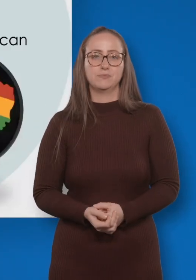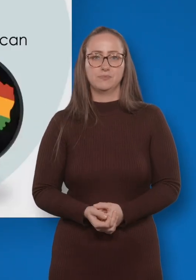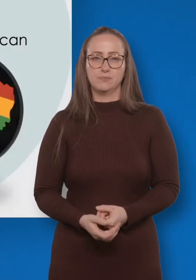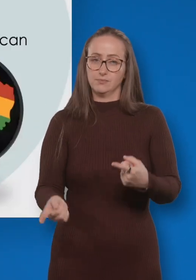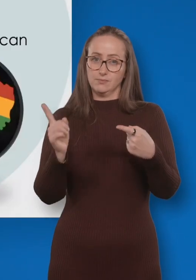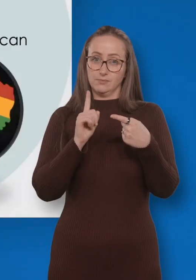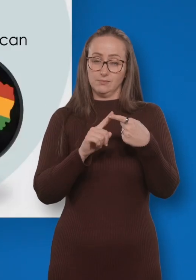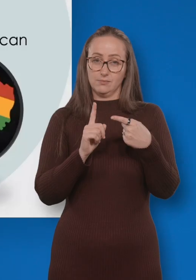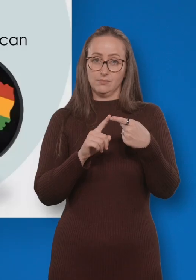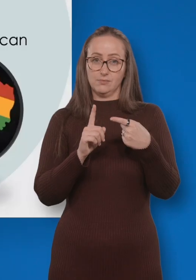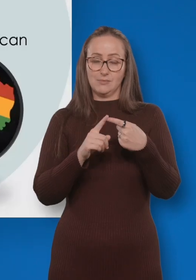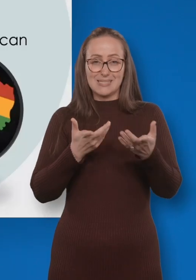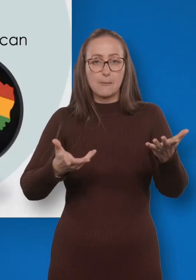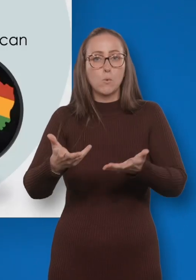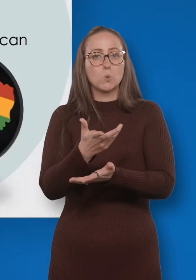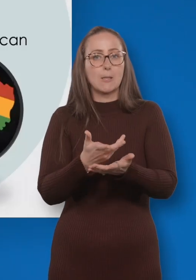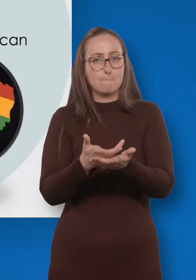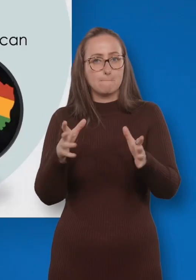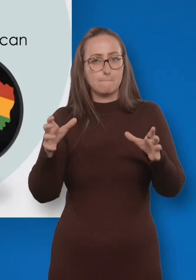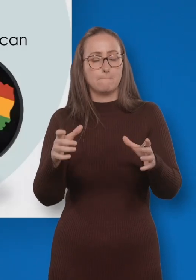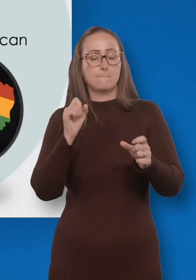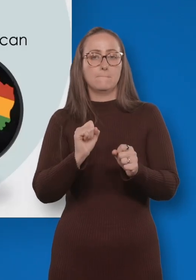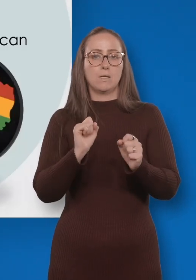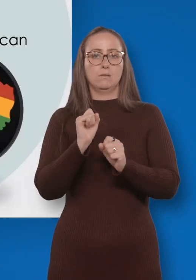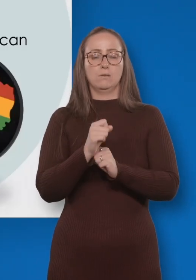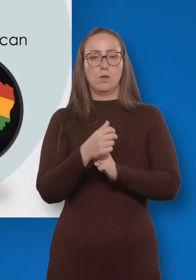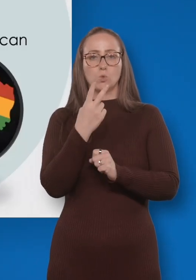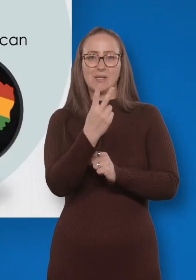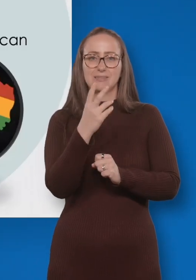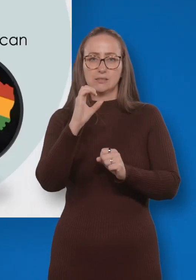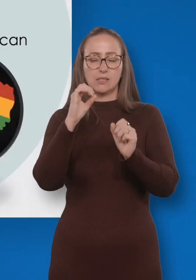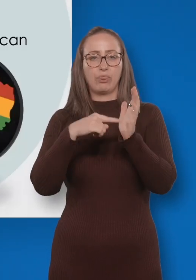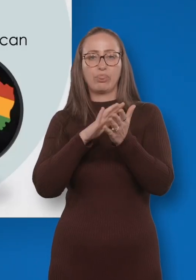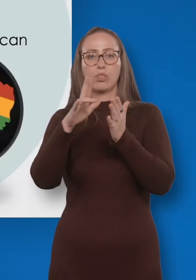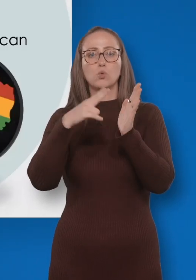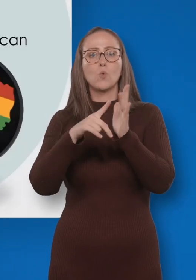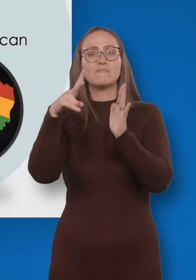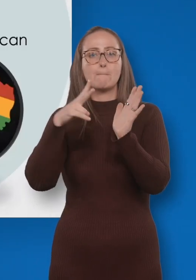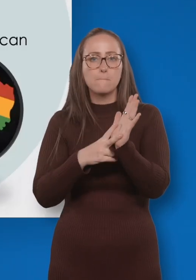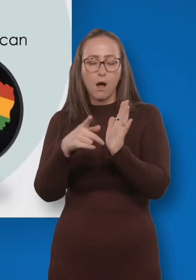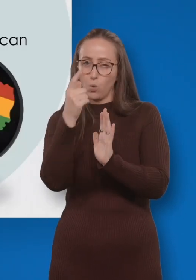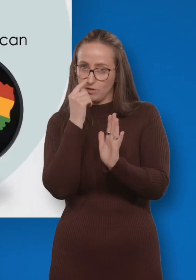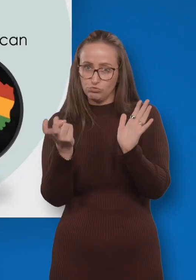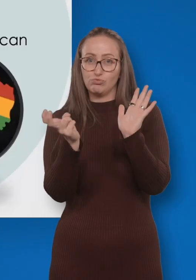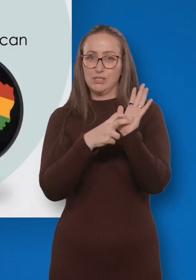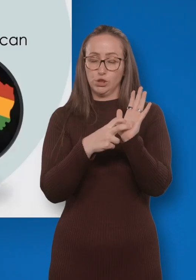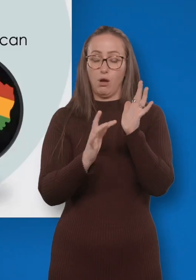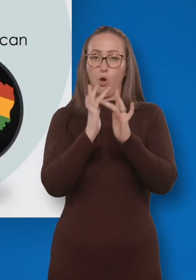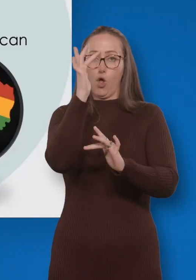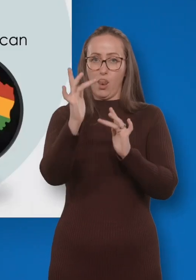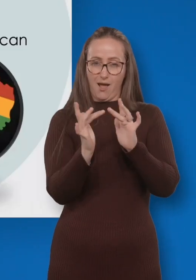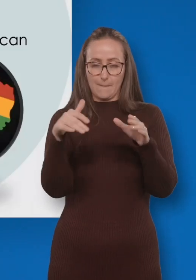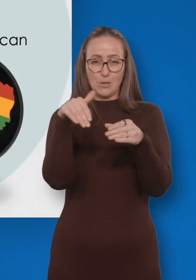events. So we're hosting our symposium, the project symposium on the 20th of November, so you can